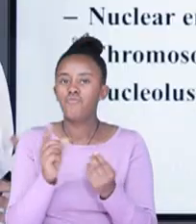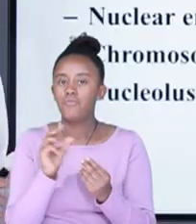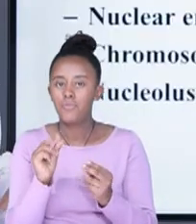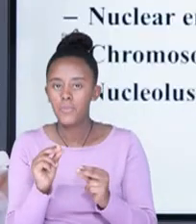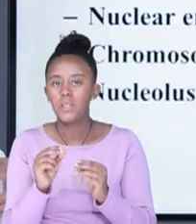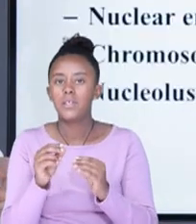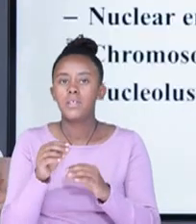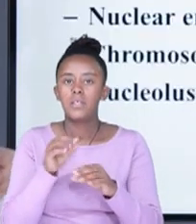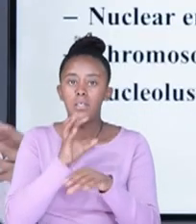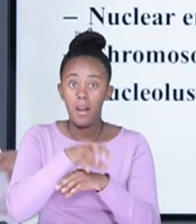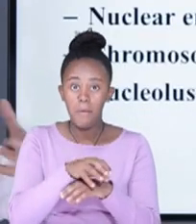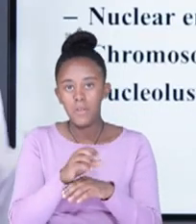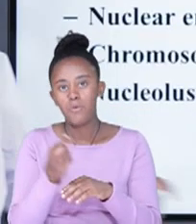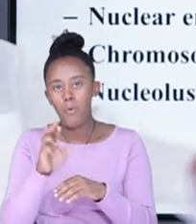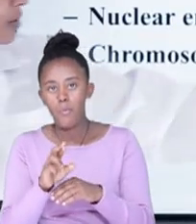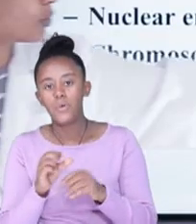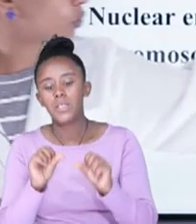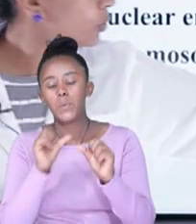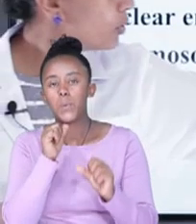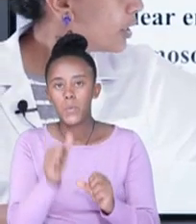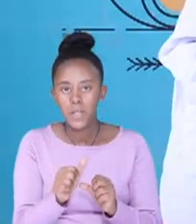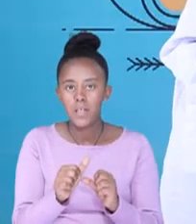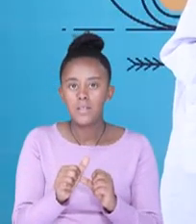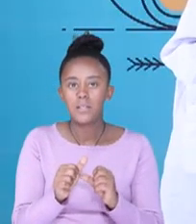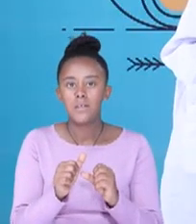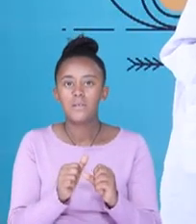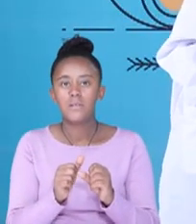interrupted, or it becomes discontinuous